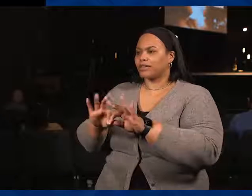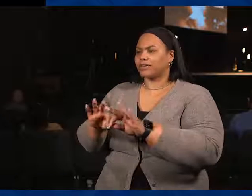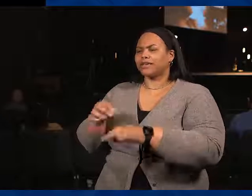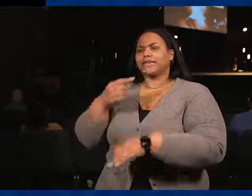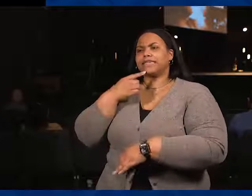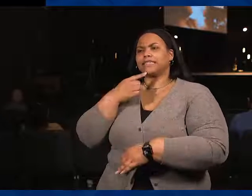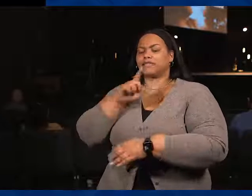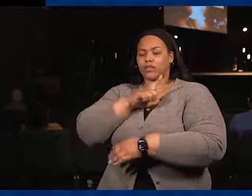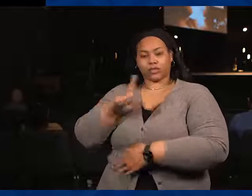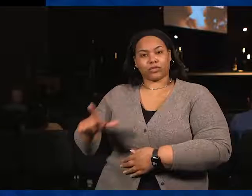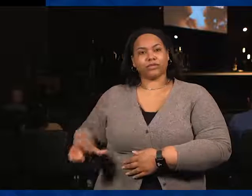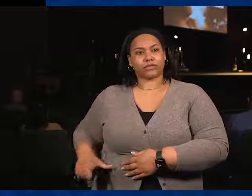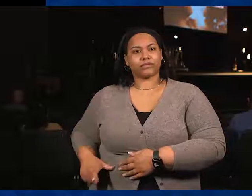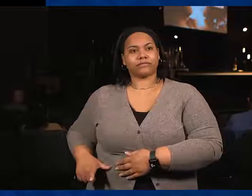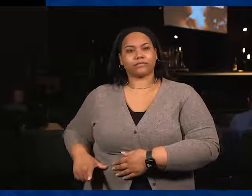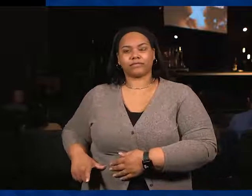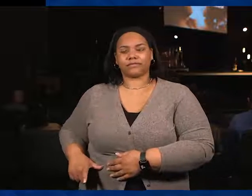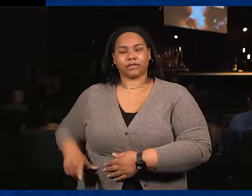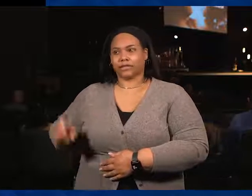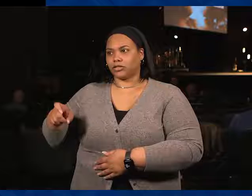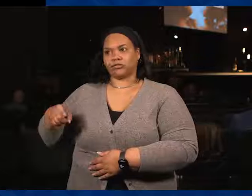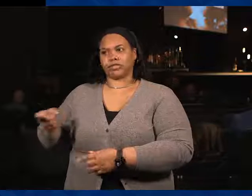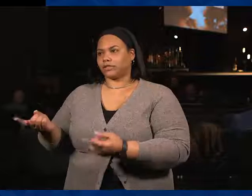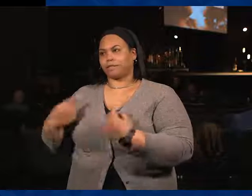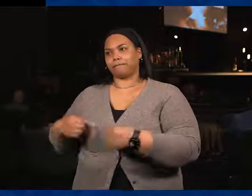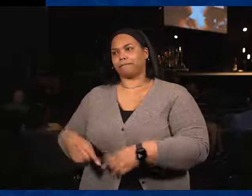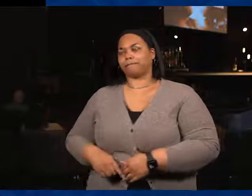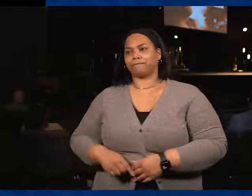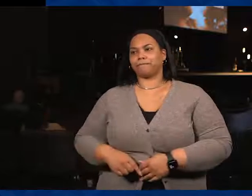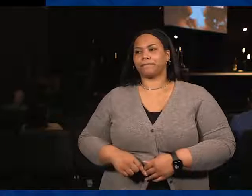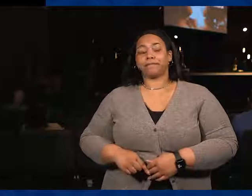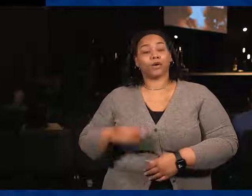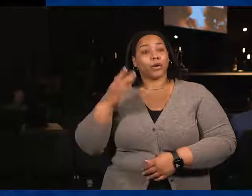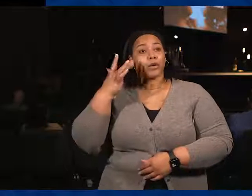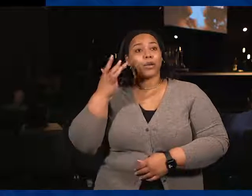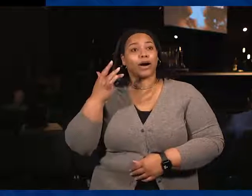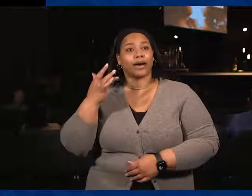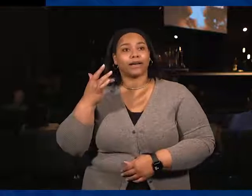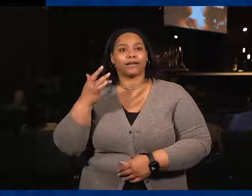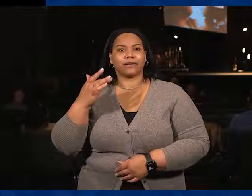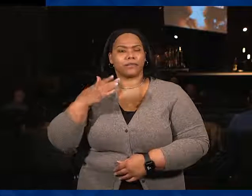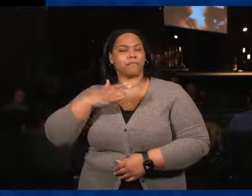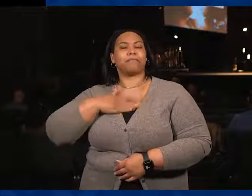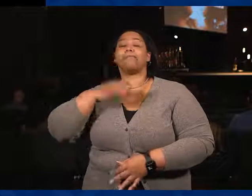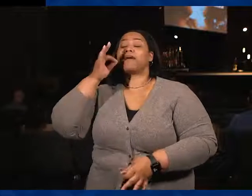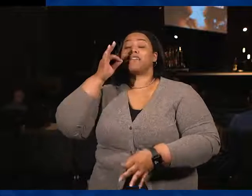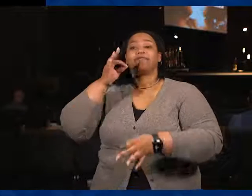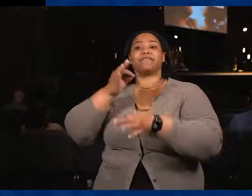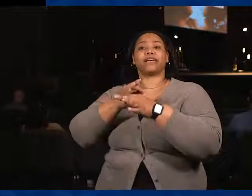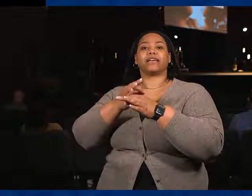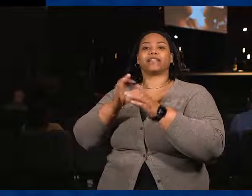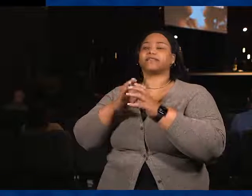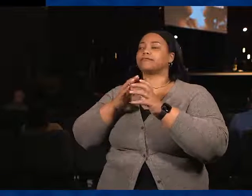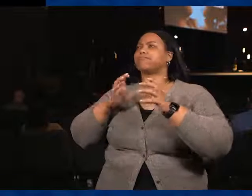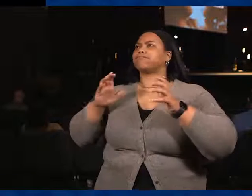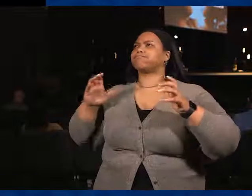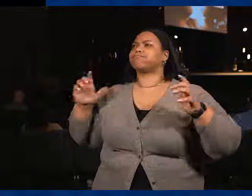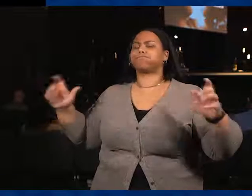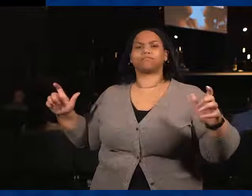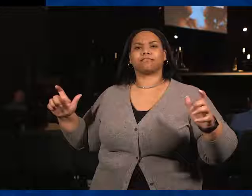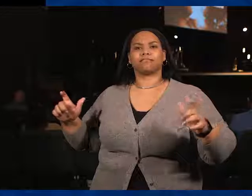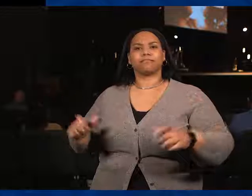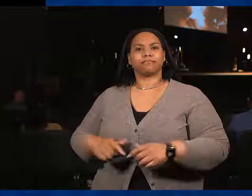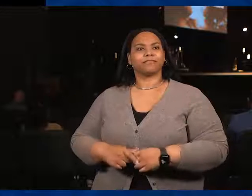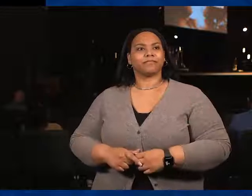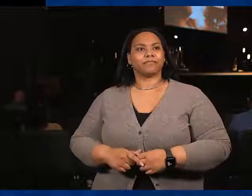He says, Lord, you don't have to come because I have so much faith in you that all I need you to